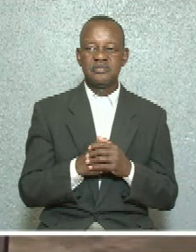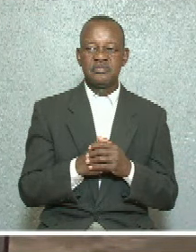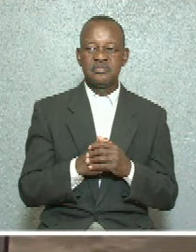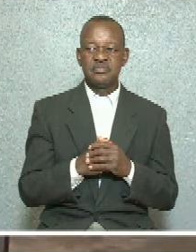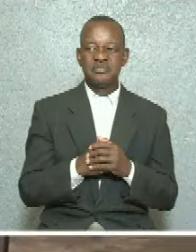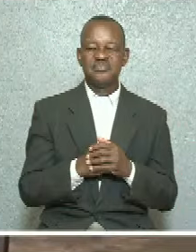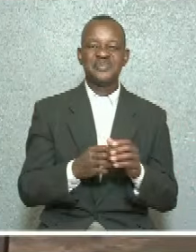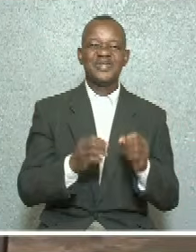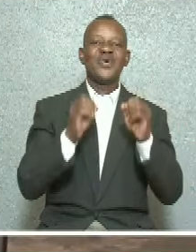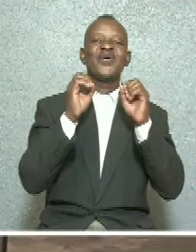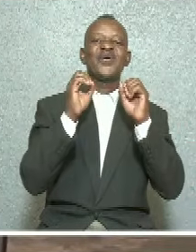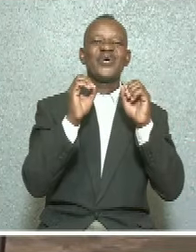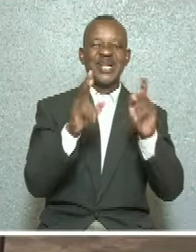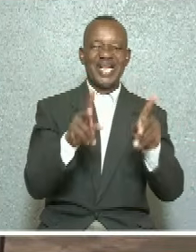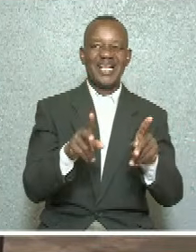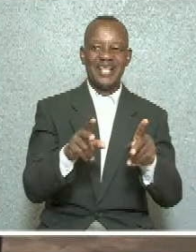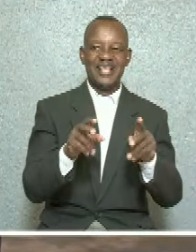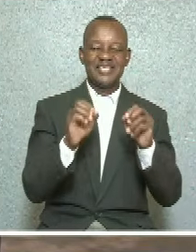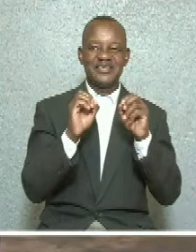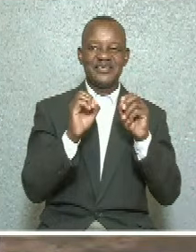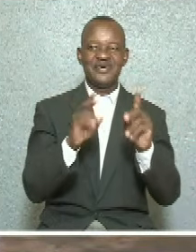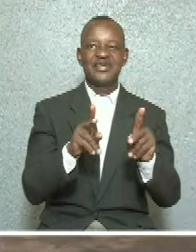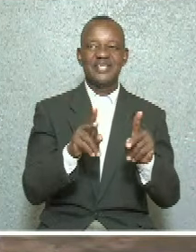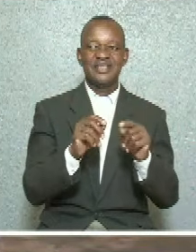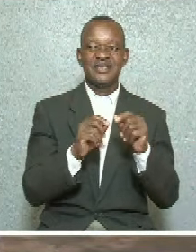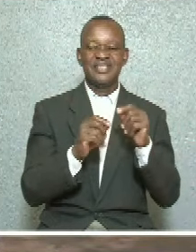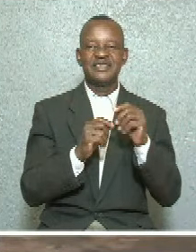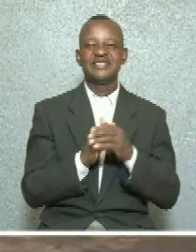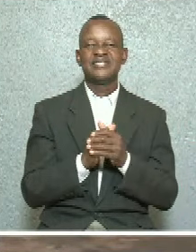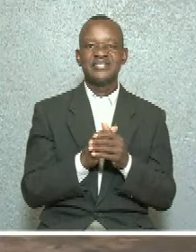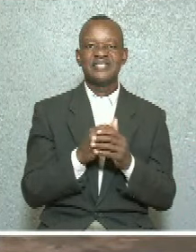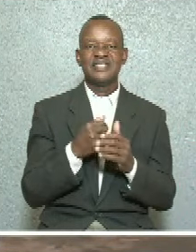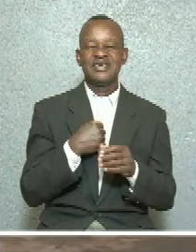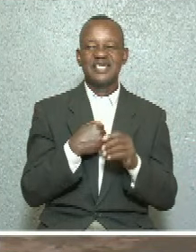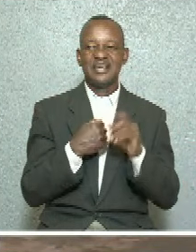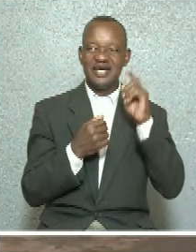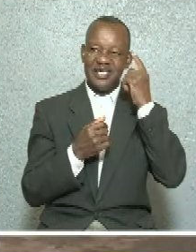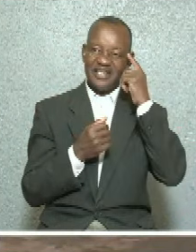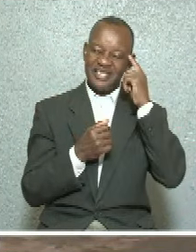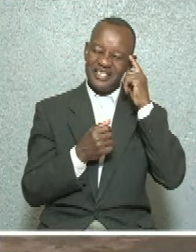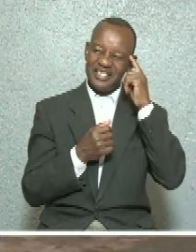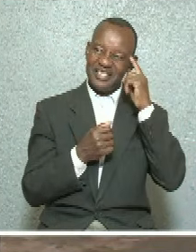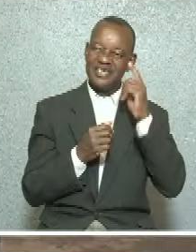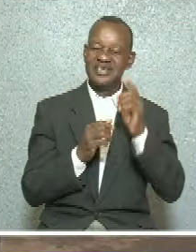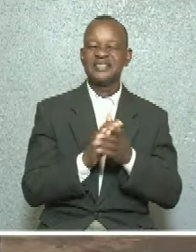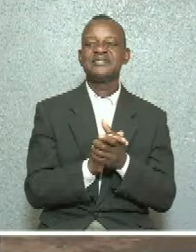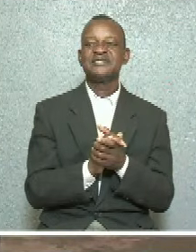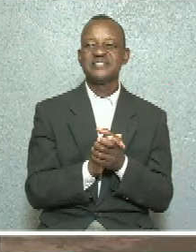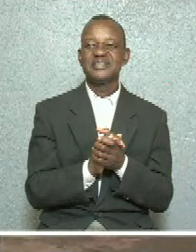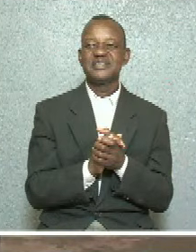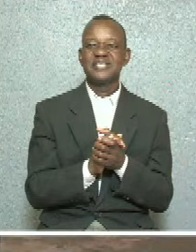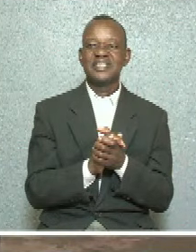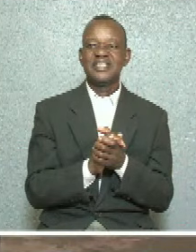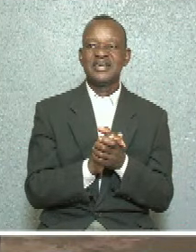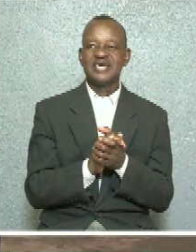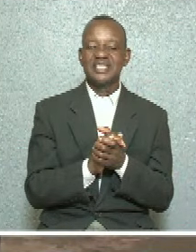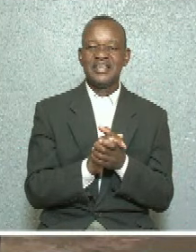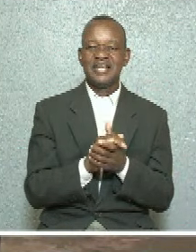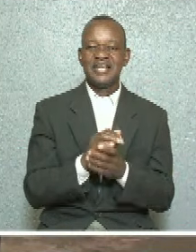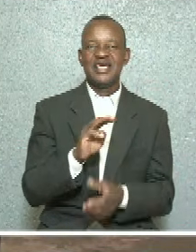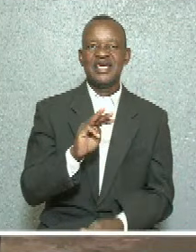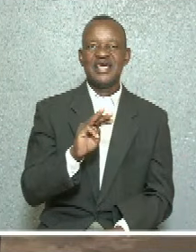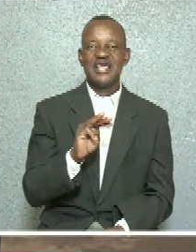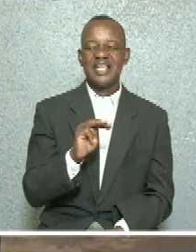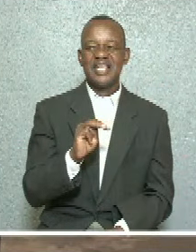All right. I think, MJ, can you please join me here again? I think MJ said something once that would be